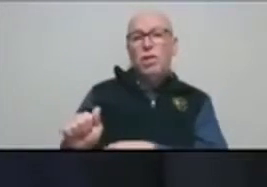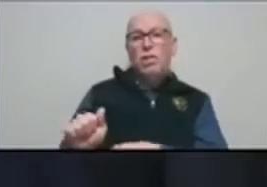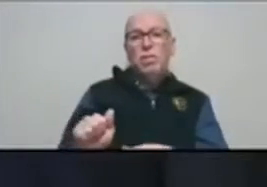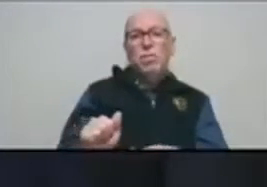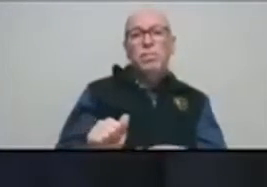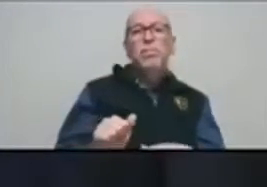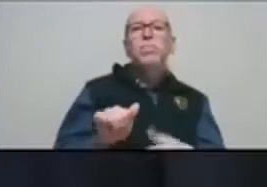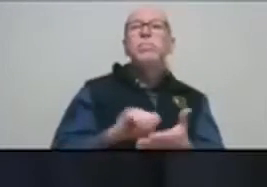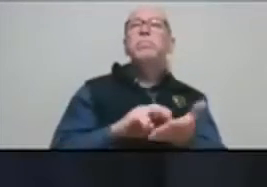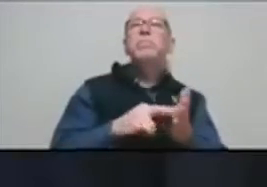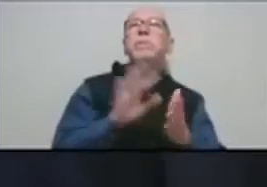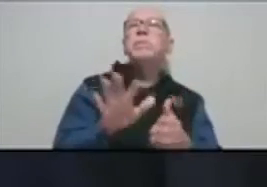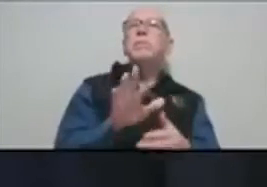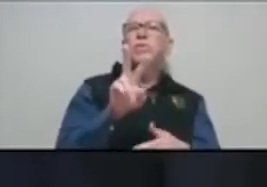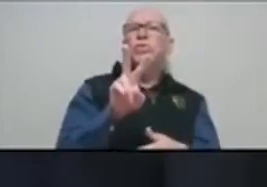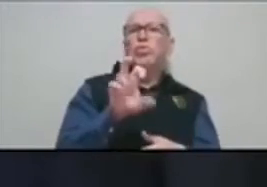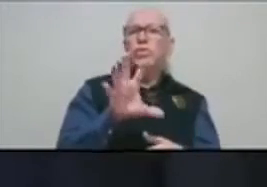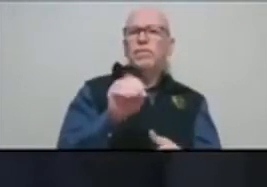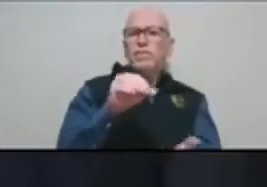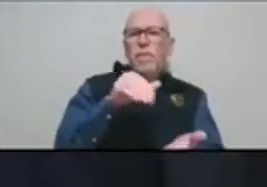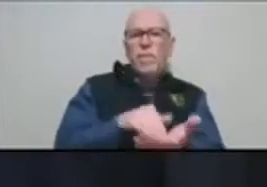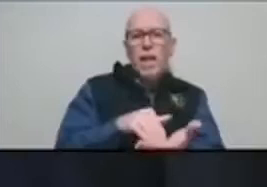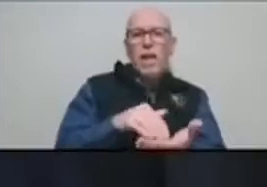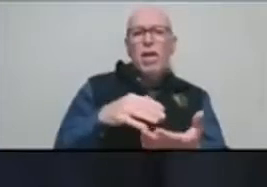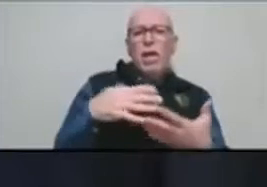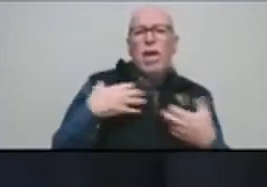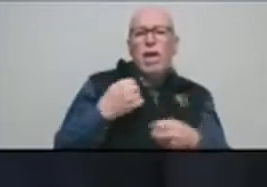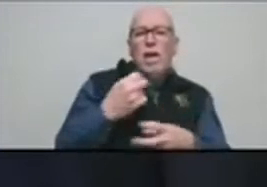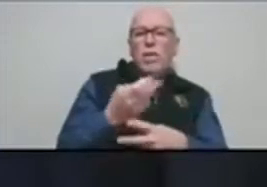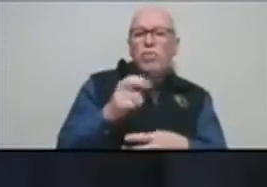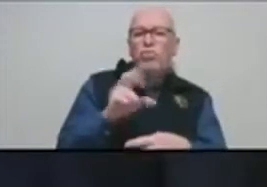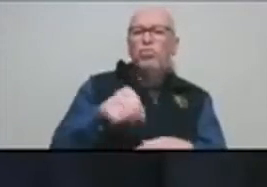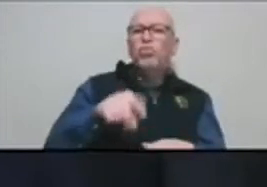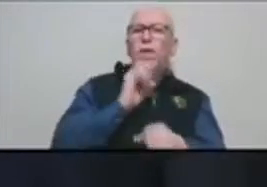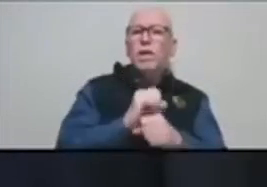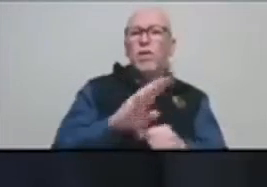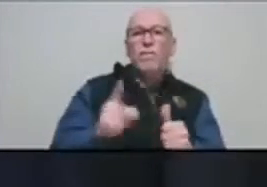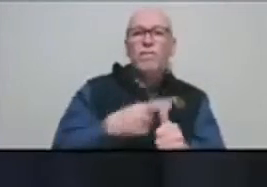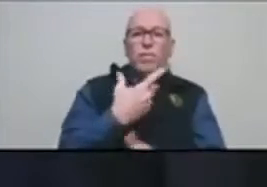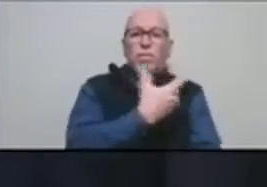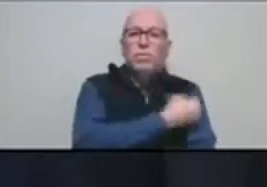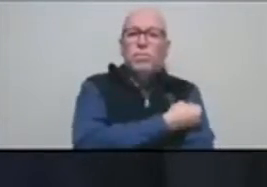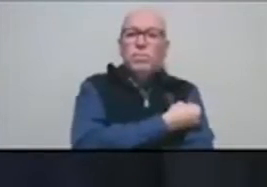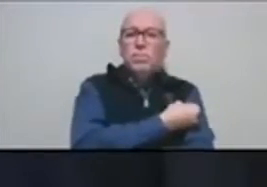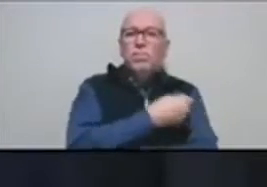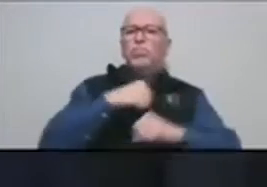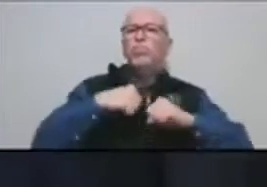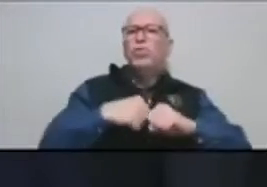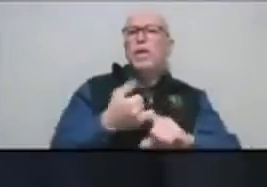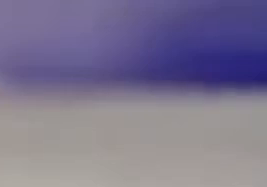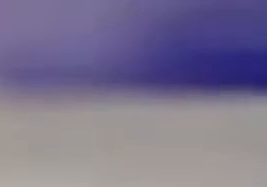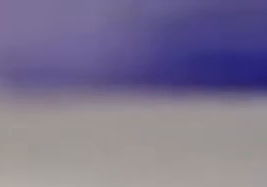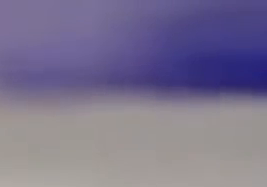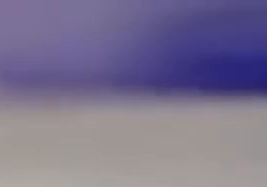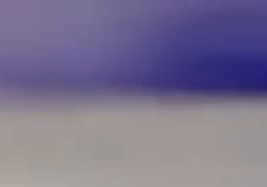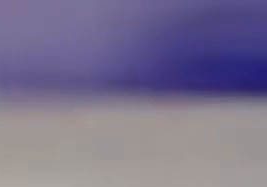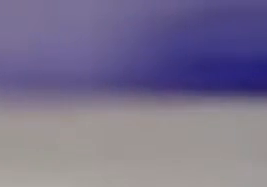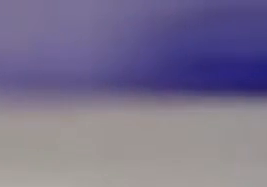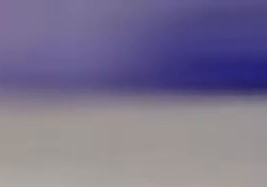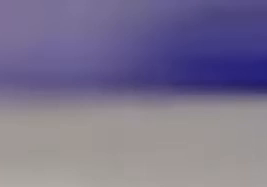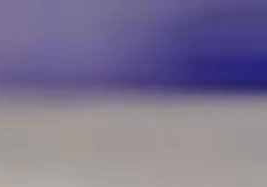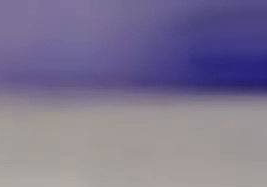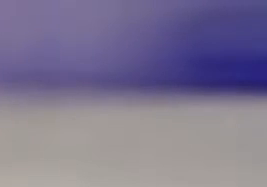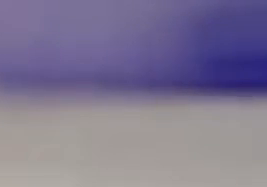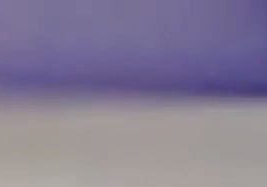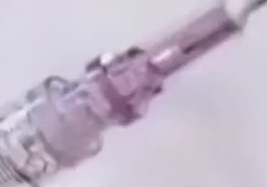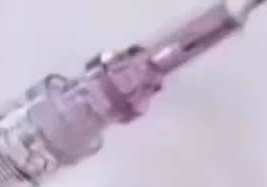nearly 250,000 healthcare Hoosiers who can receive their first doses of vaccine to protect them from COVID-19. Dr. Weaver